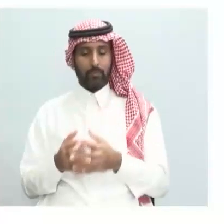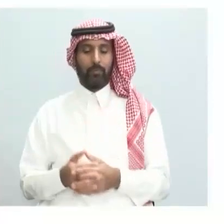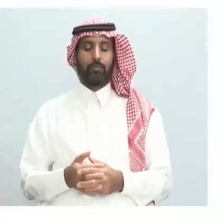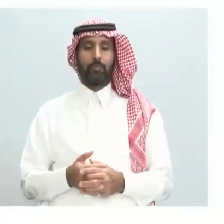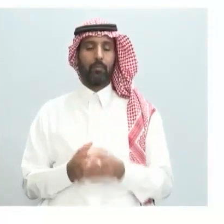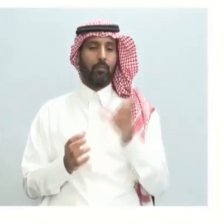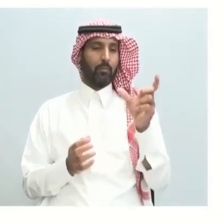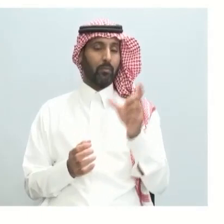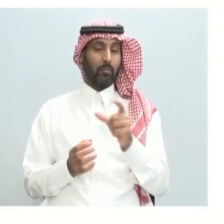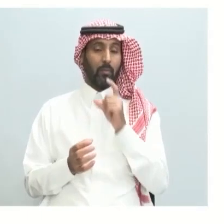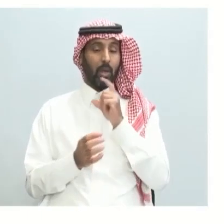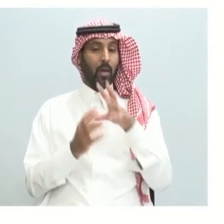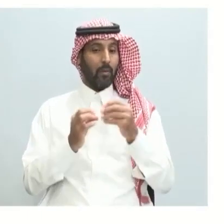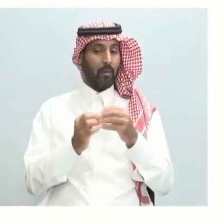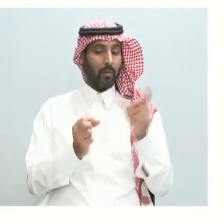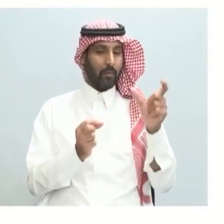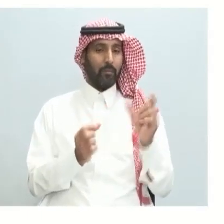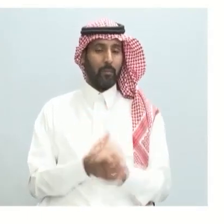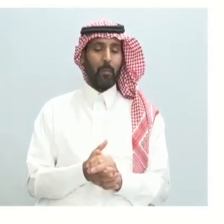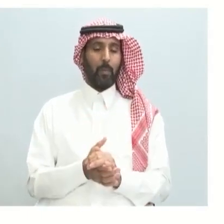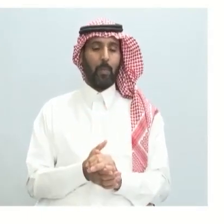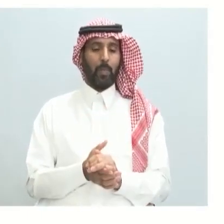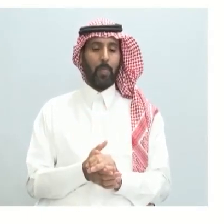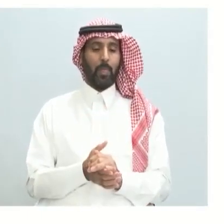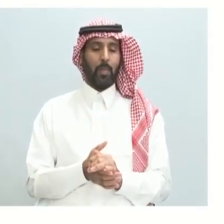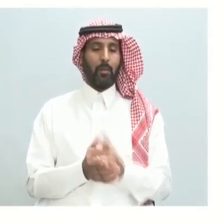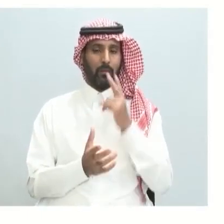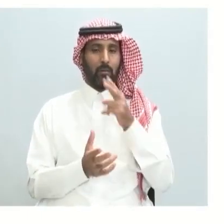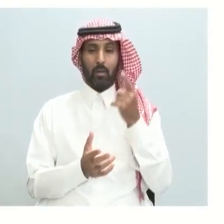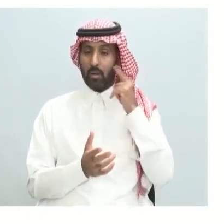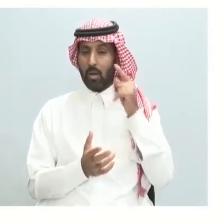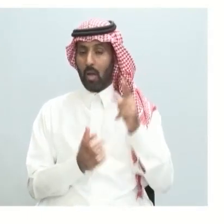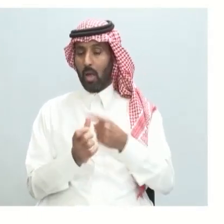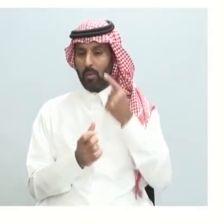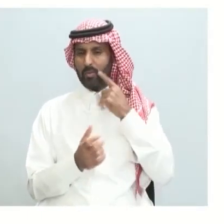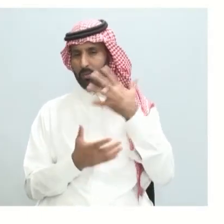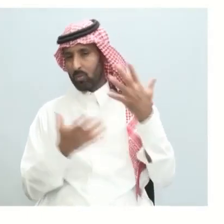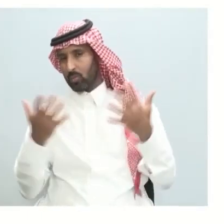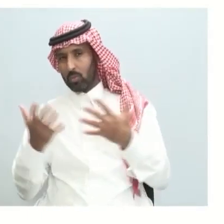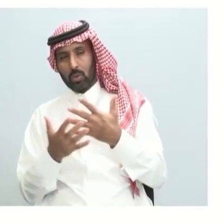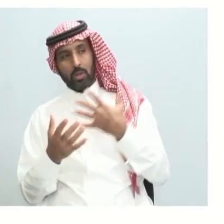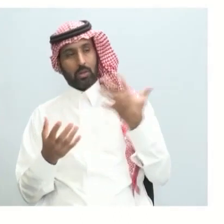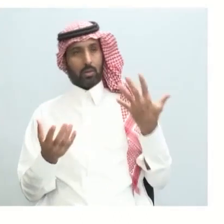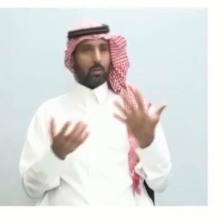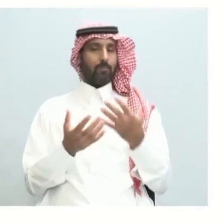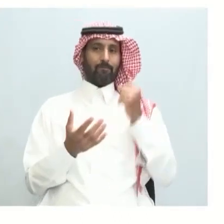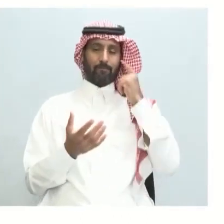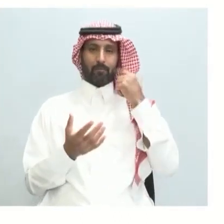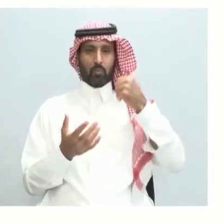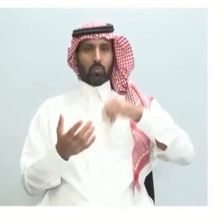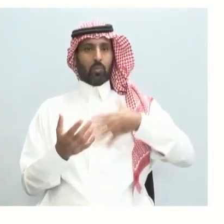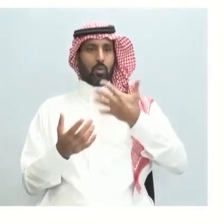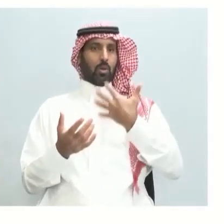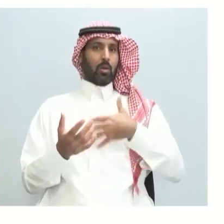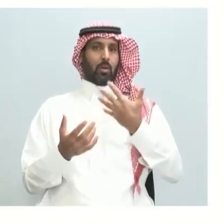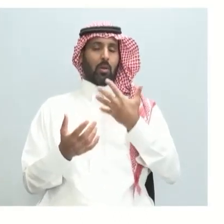USA. And we took some meanings of some words. If you can remember them, the word atmosphere means the mood or feeling in